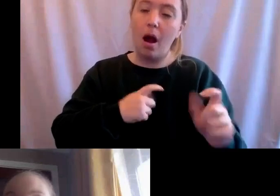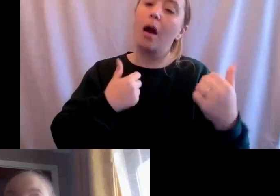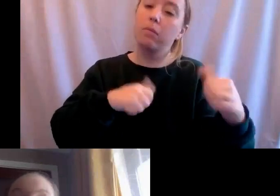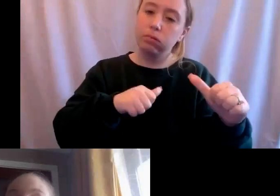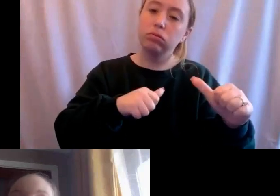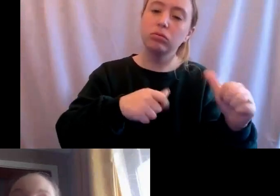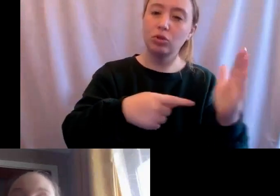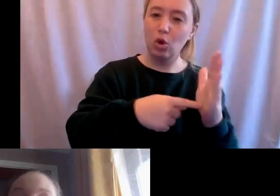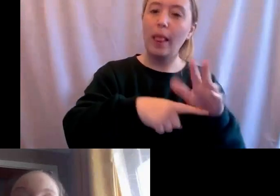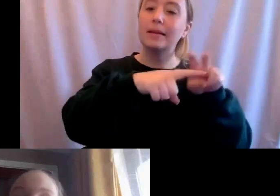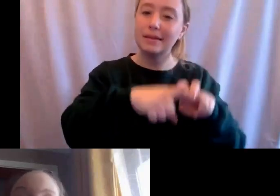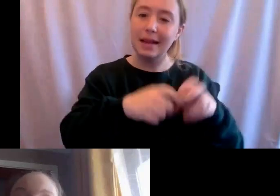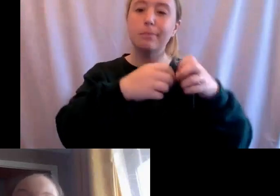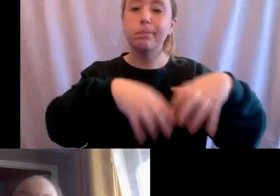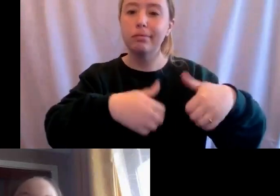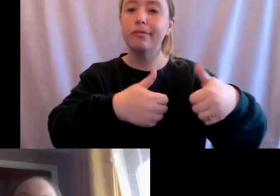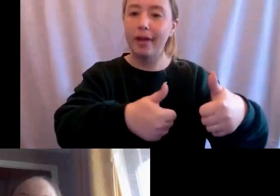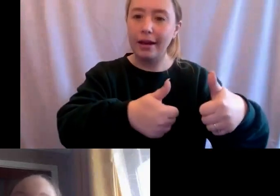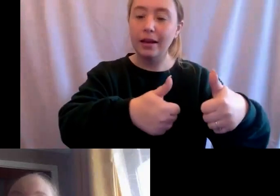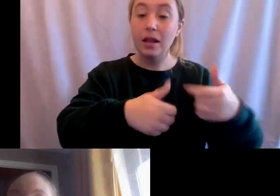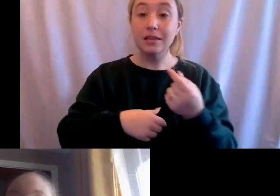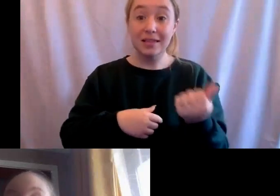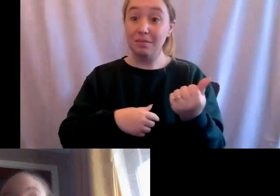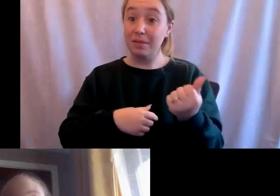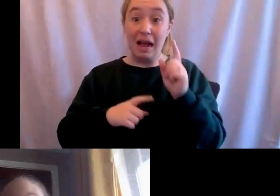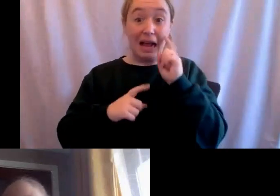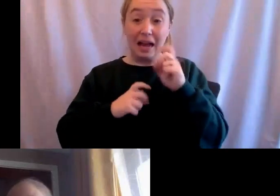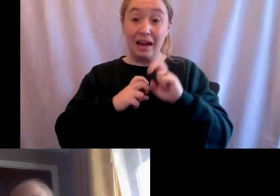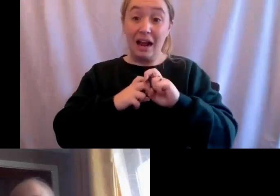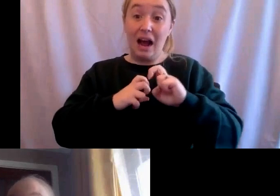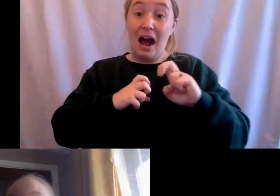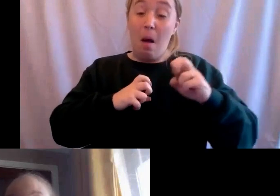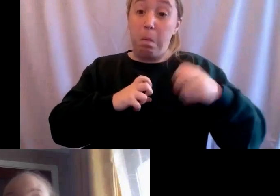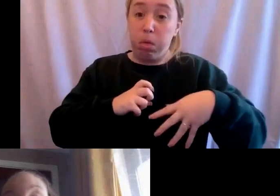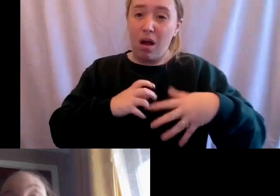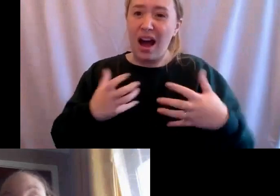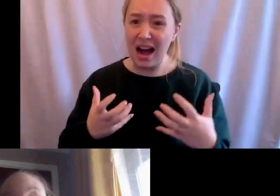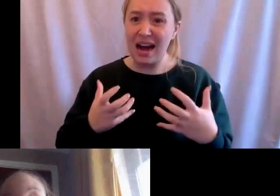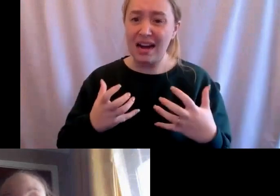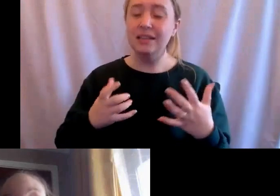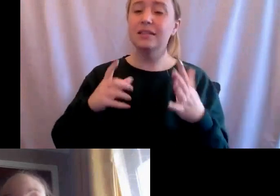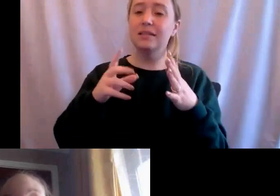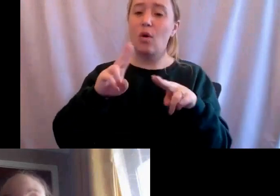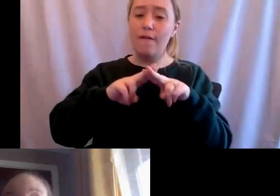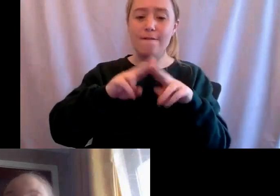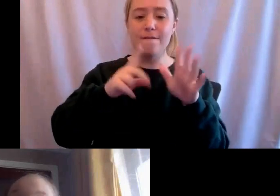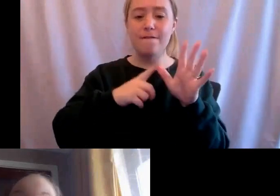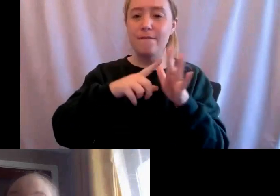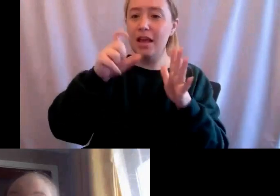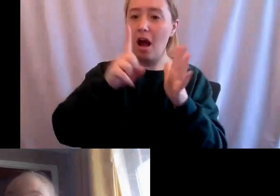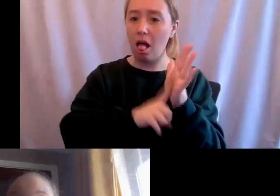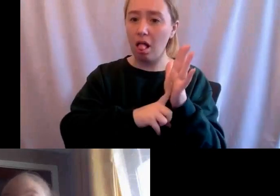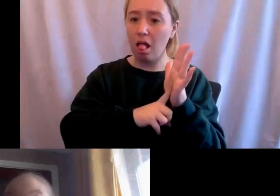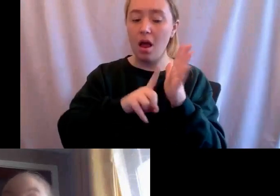time. Some patients might not get there on time, and we call that, fecal urge incontinence. And